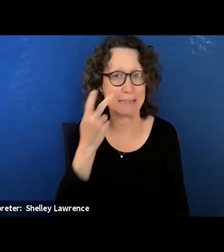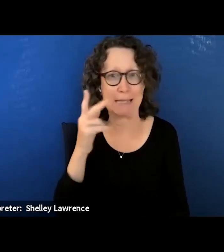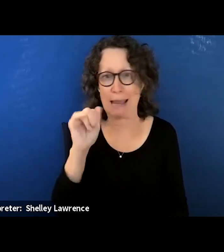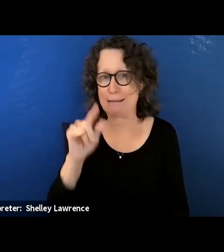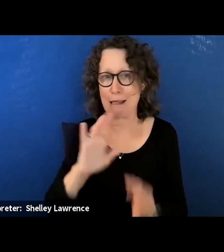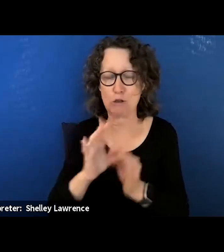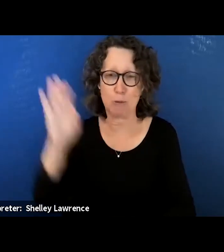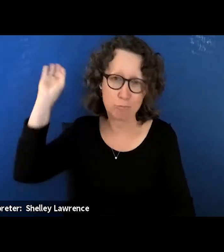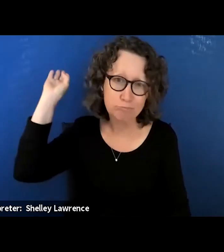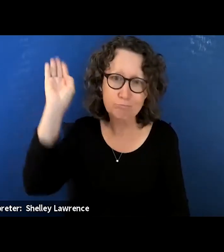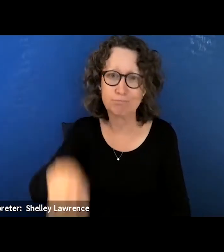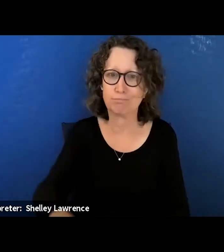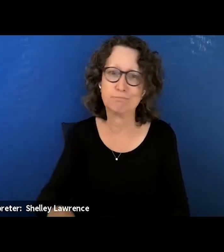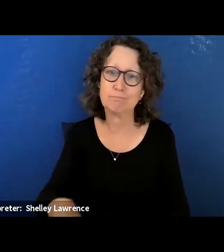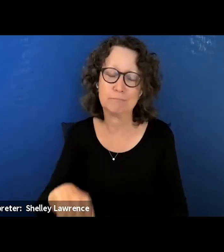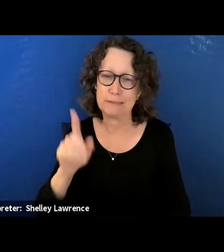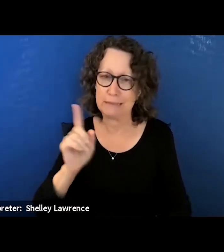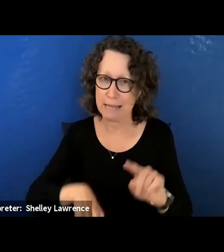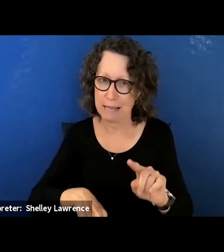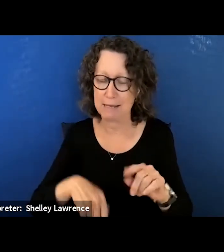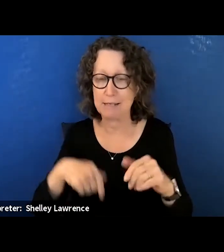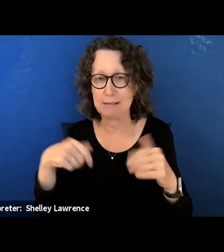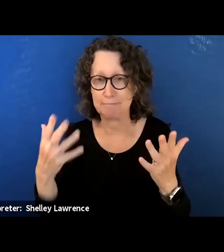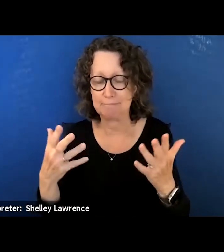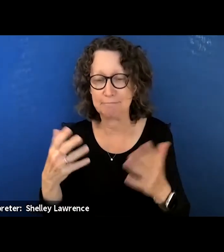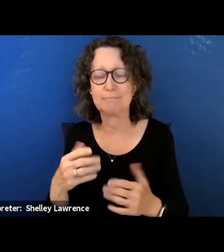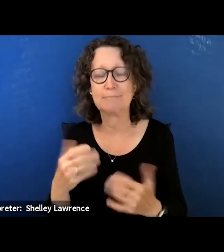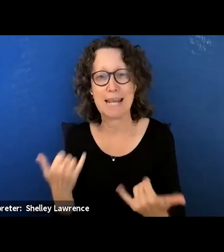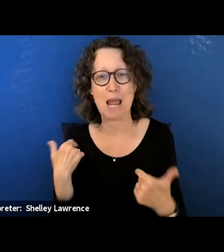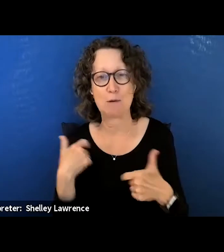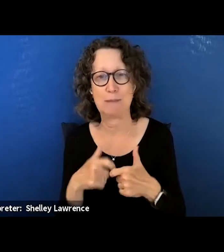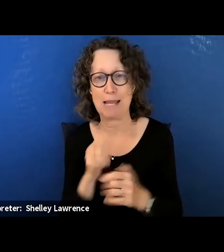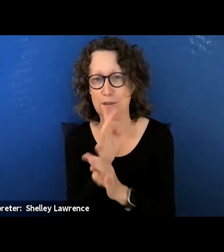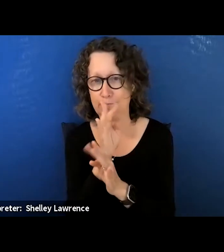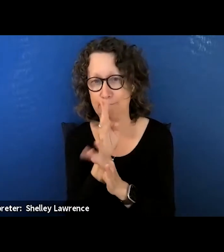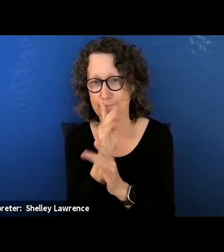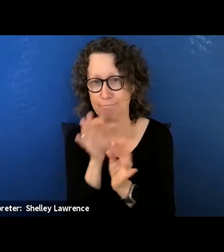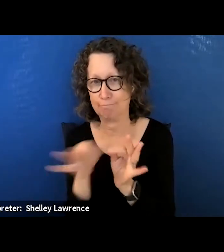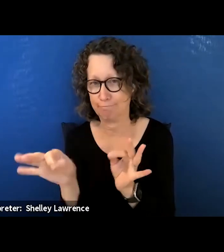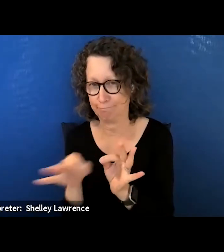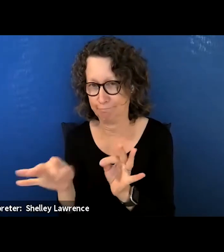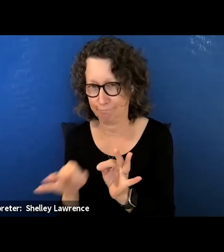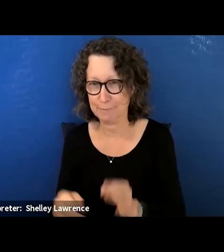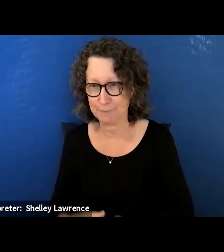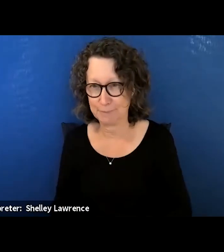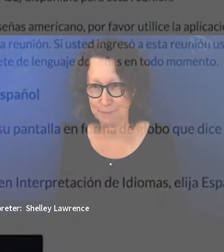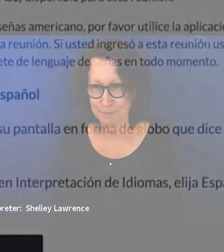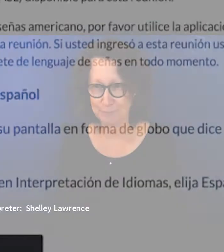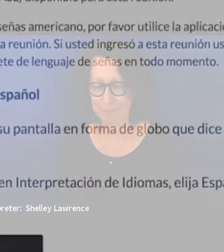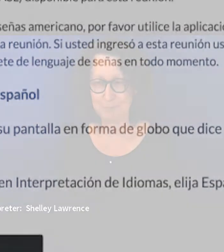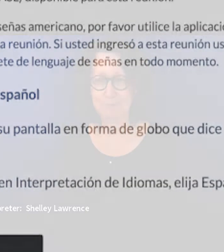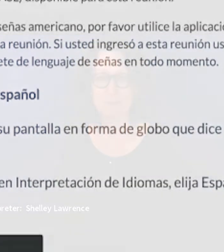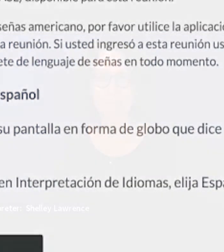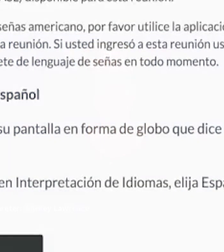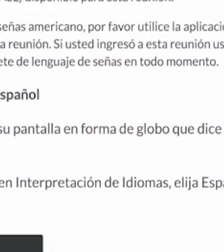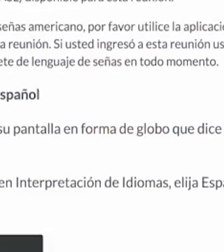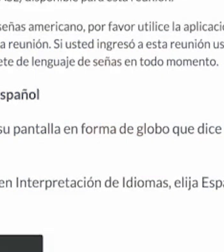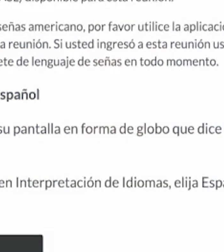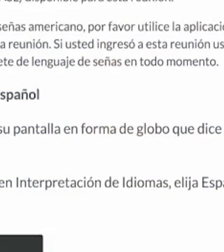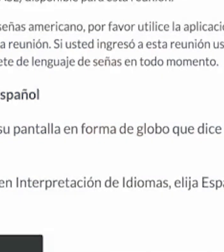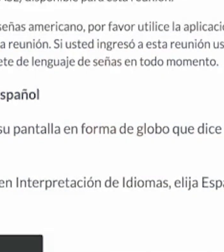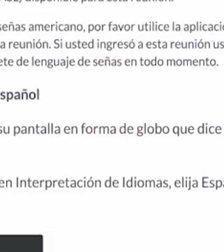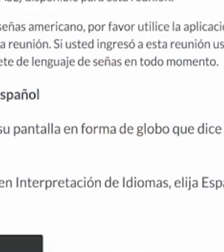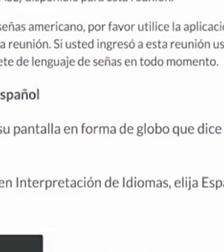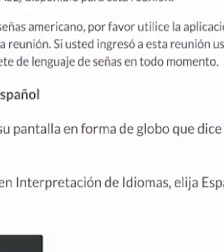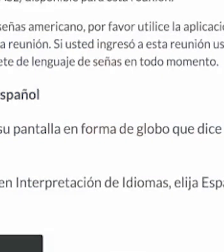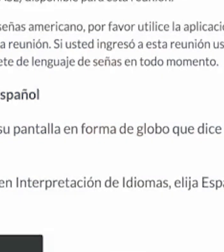the ASL interpreter at all times. Esta reunión contará con interpretación simultánea bidireccional en inglés y en español. Si usted